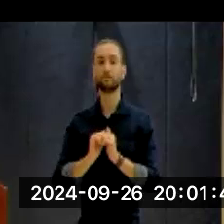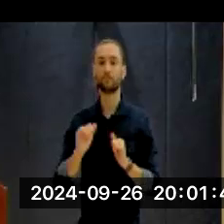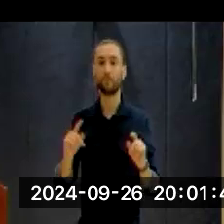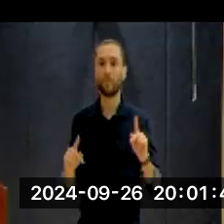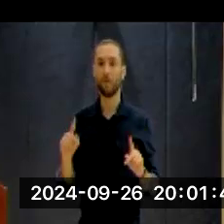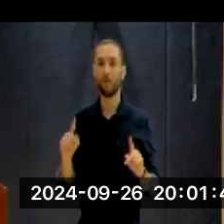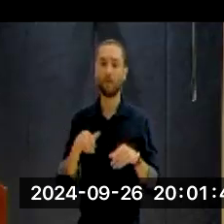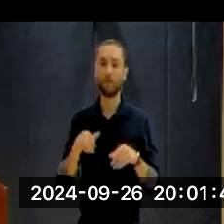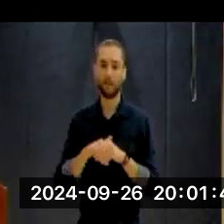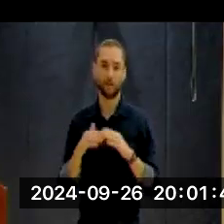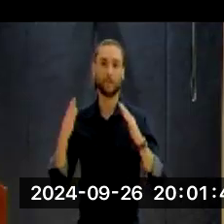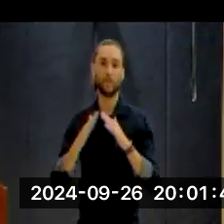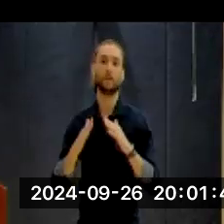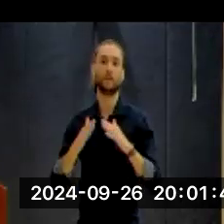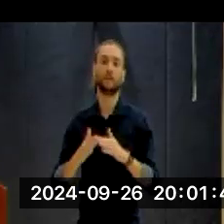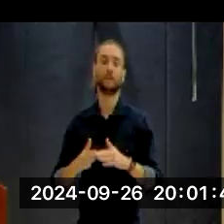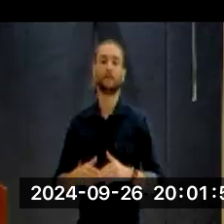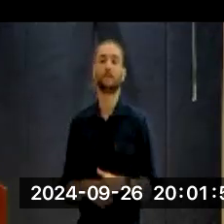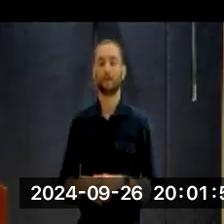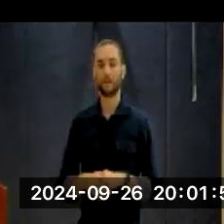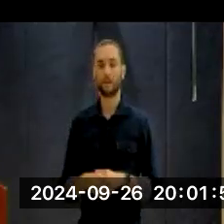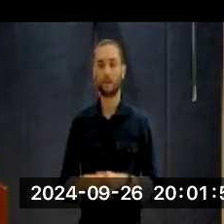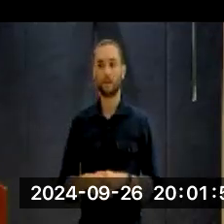people in this community.